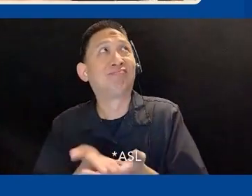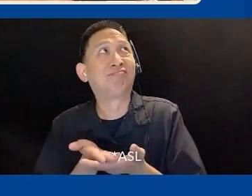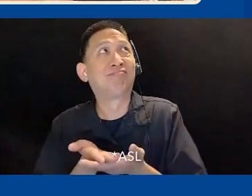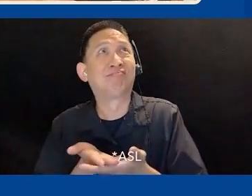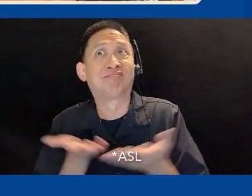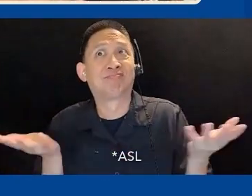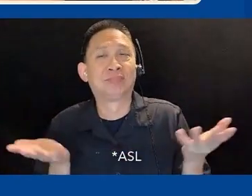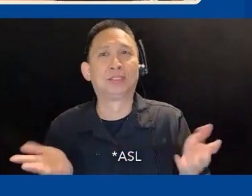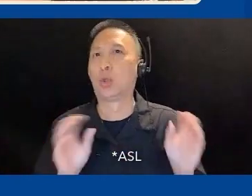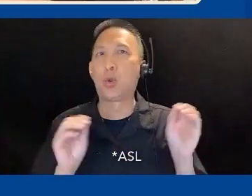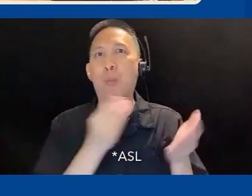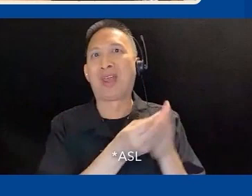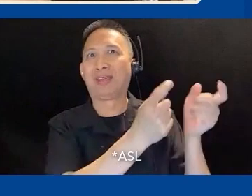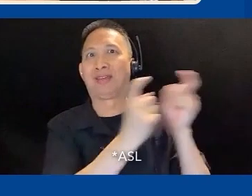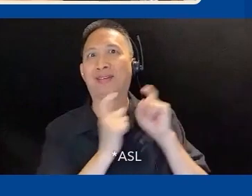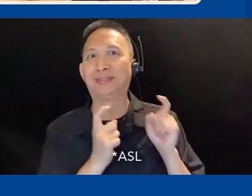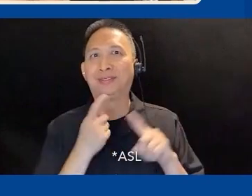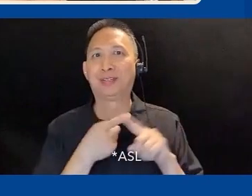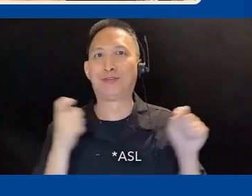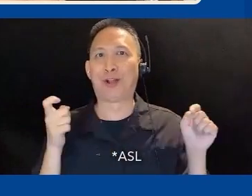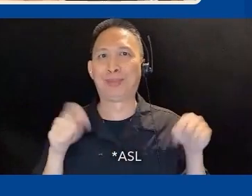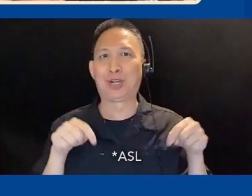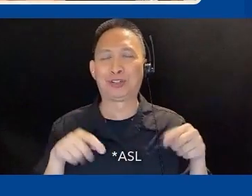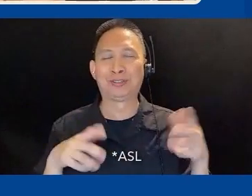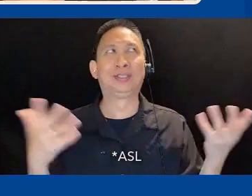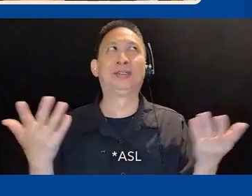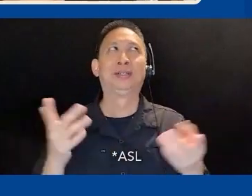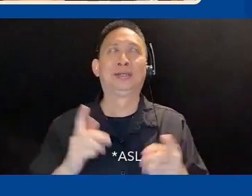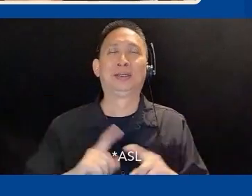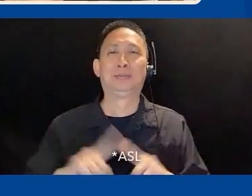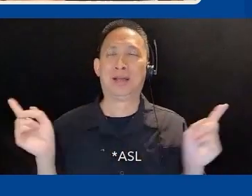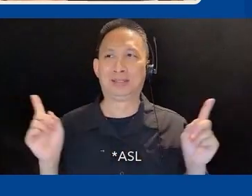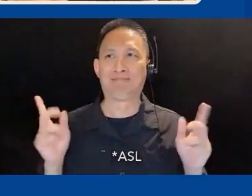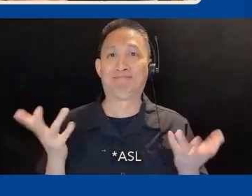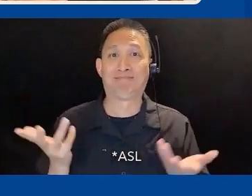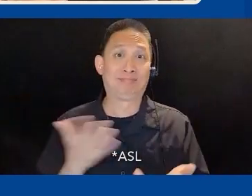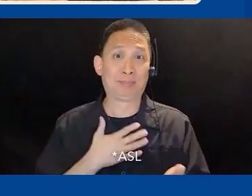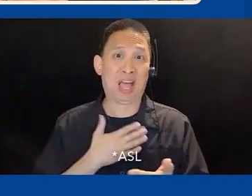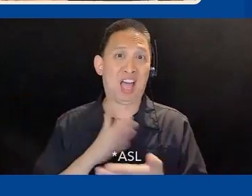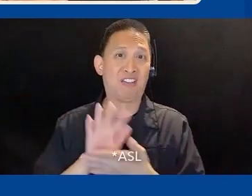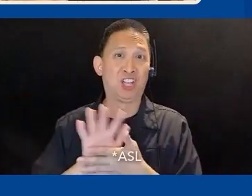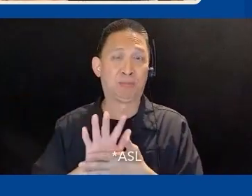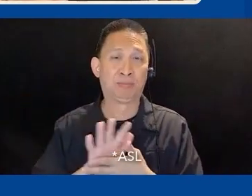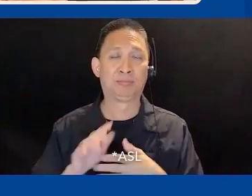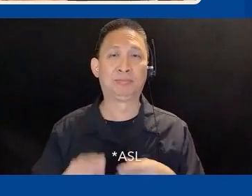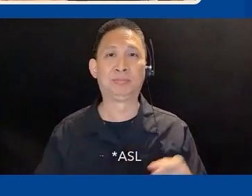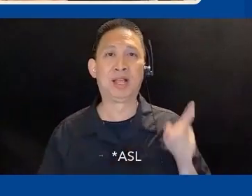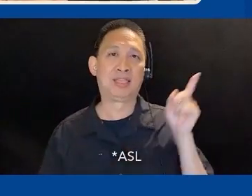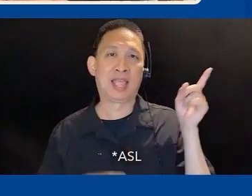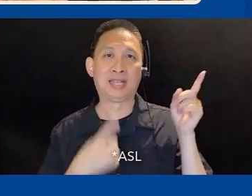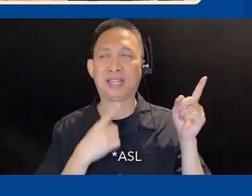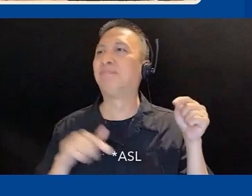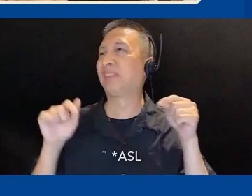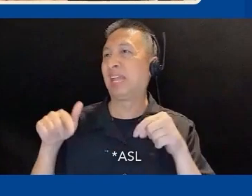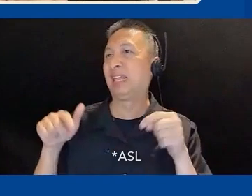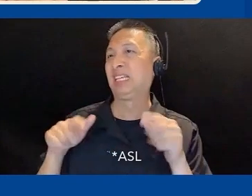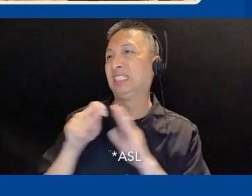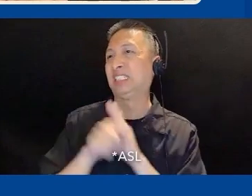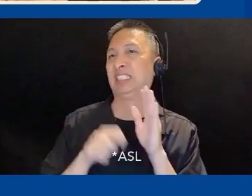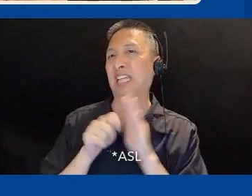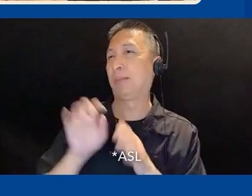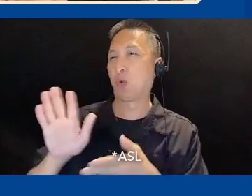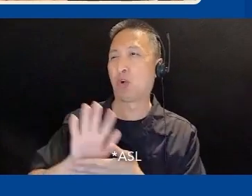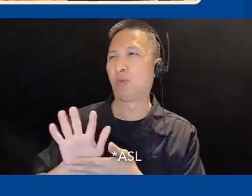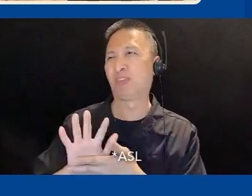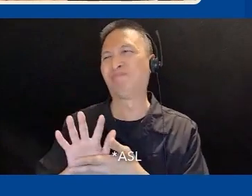about. And it's so hard because once you hear stuff like that, you're just like, they literally said like, it wouldn't work in this era, in this time, like,